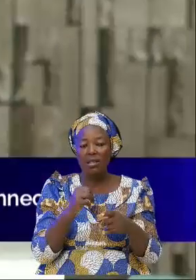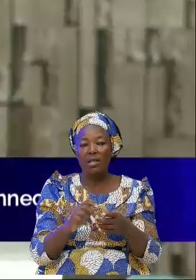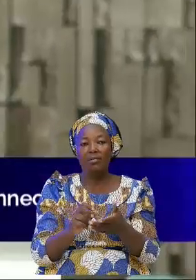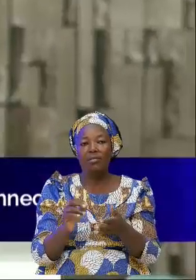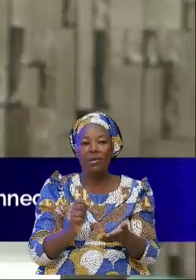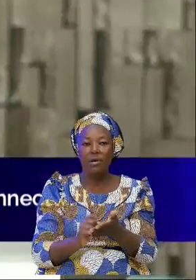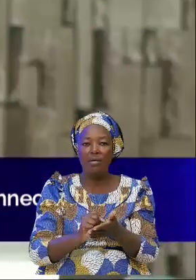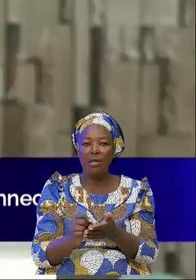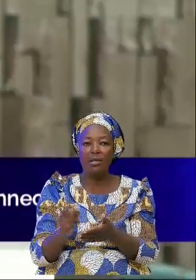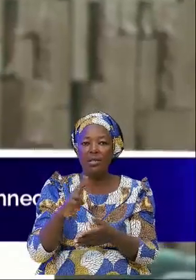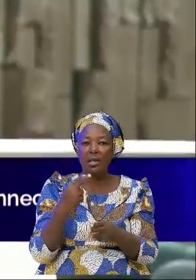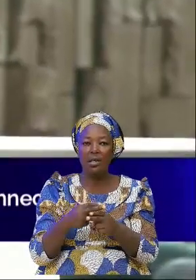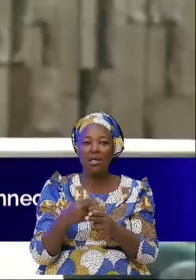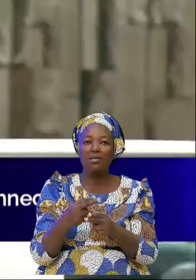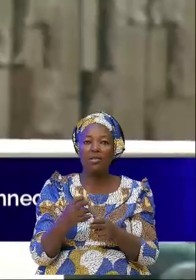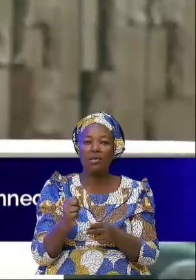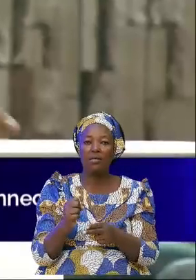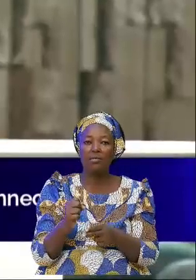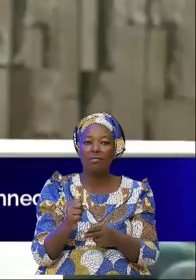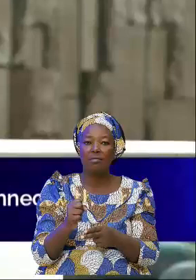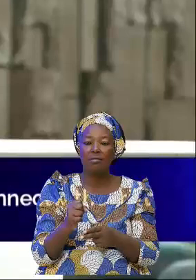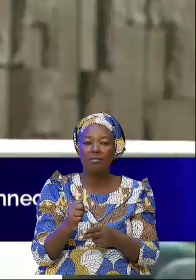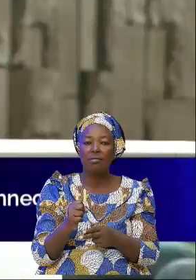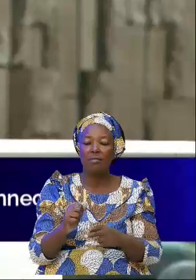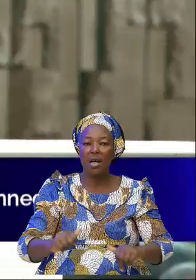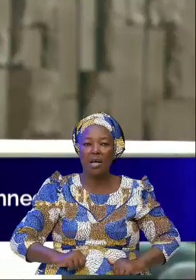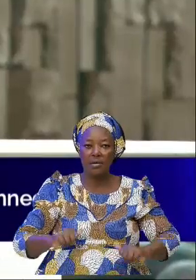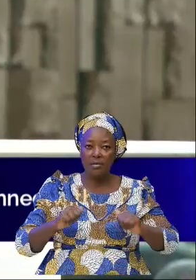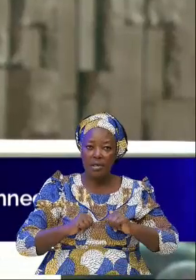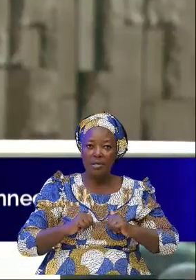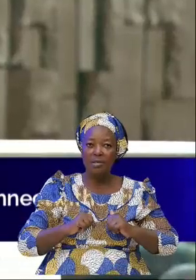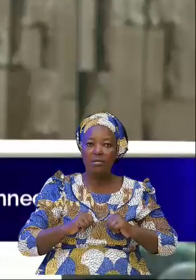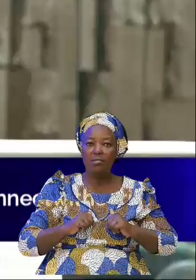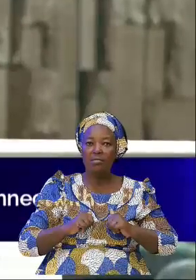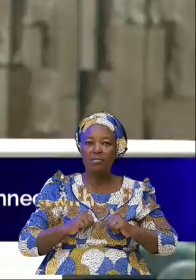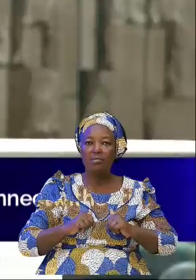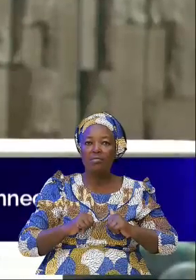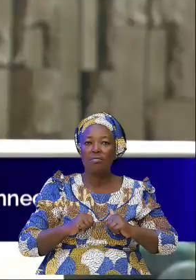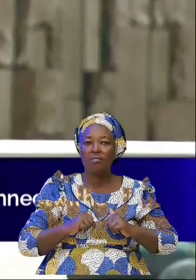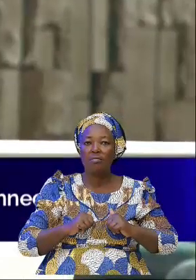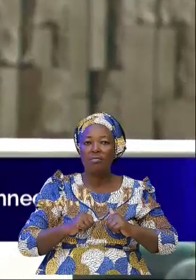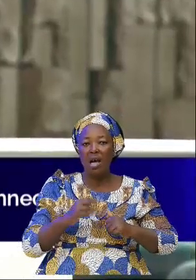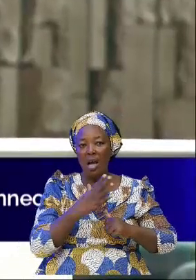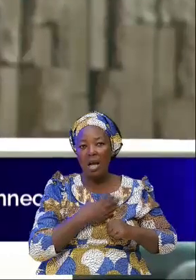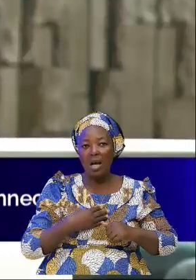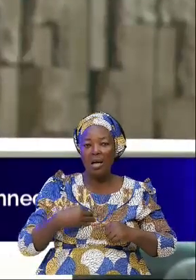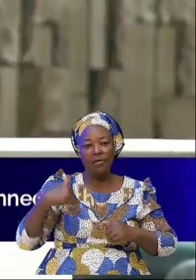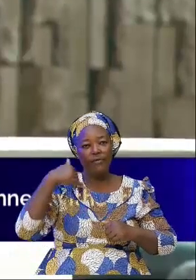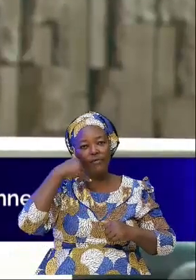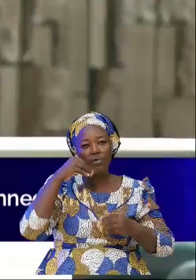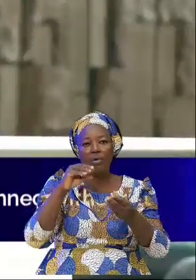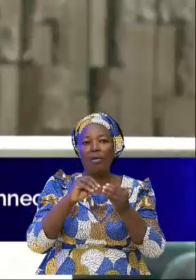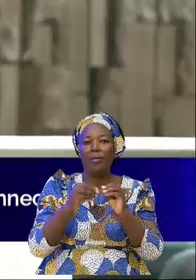the comfort sleep. Let them feed it correctly, their address and